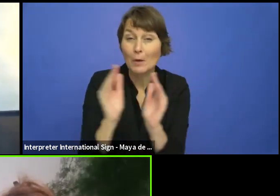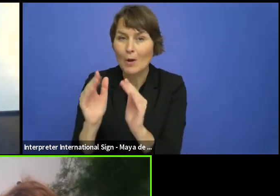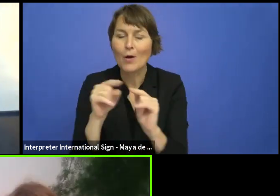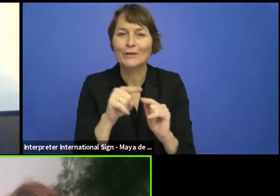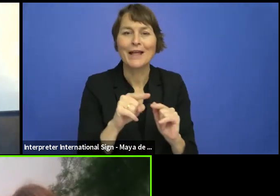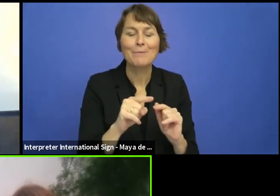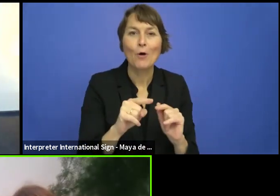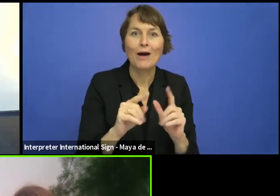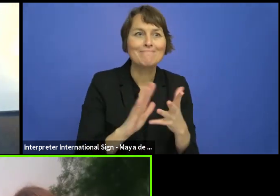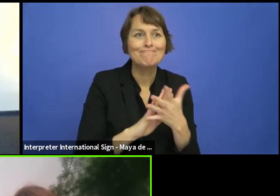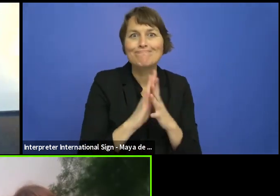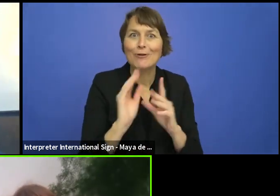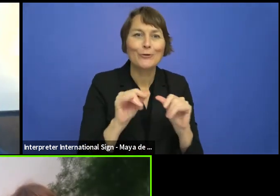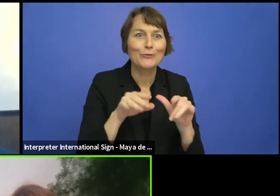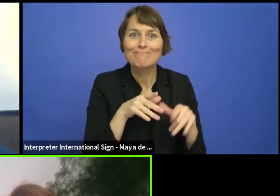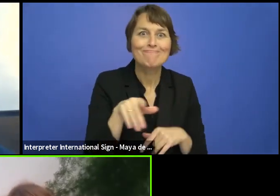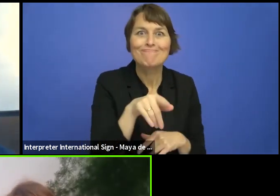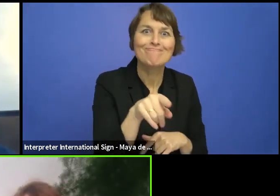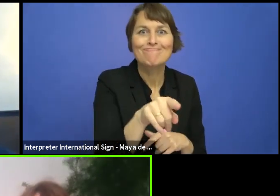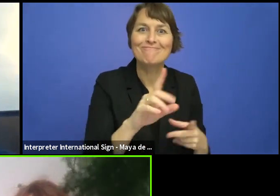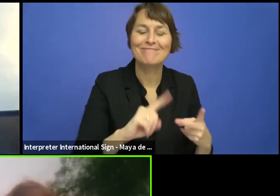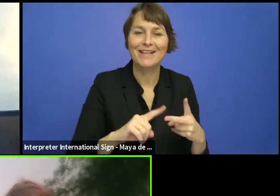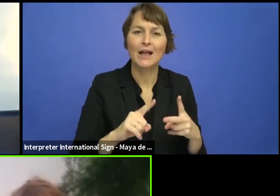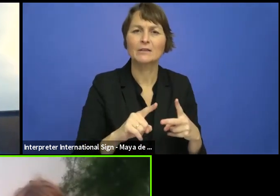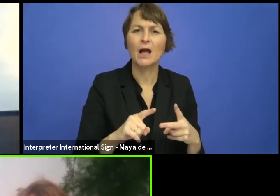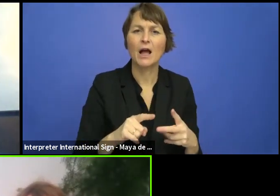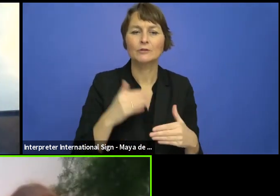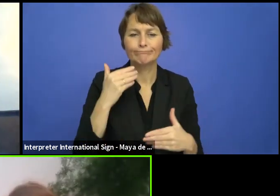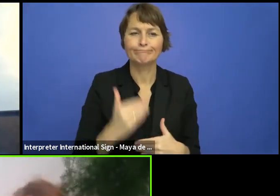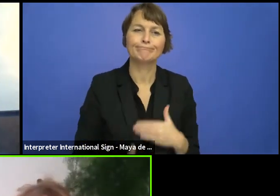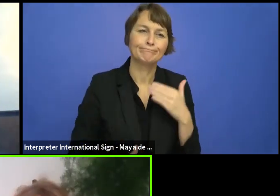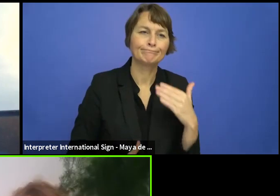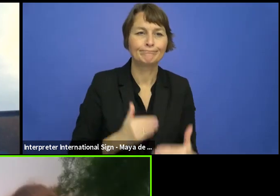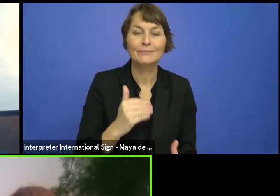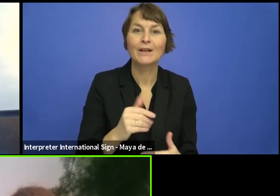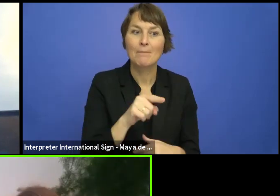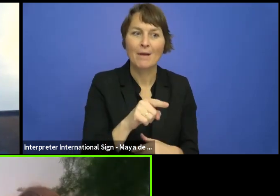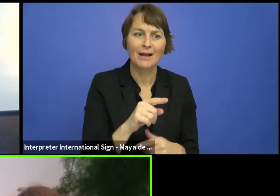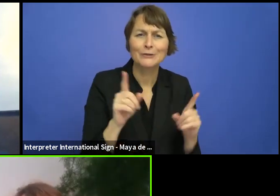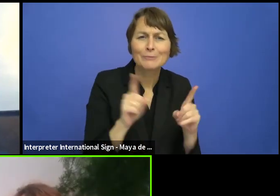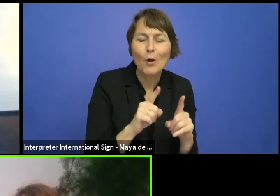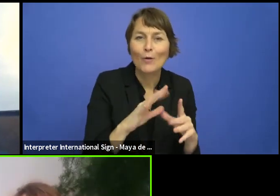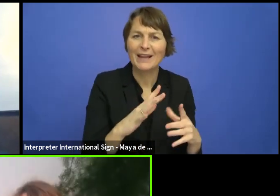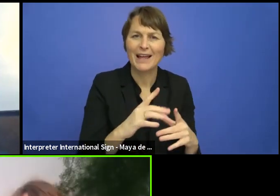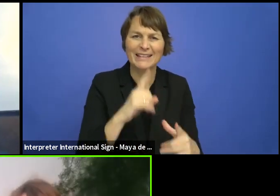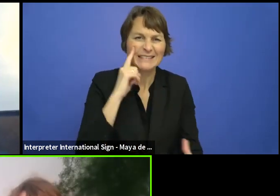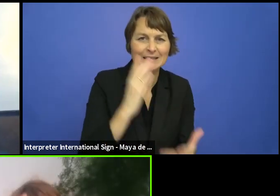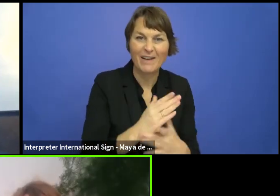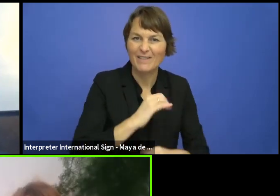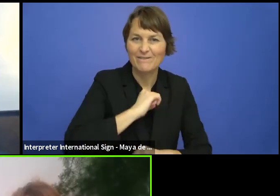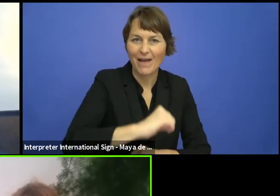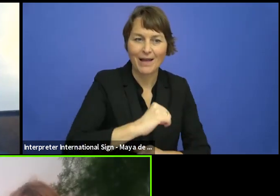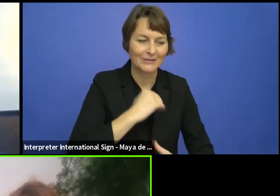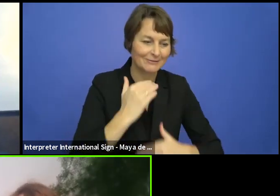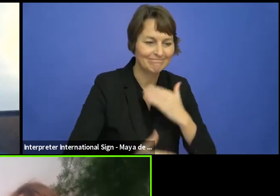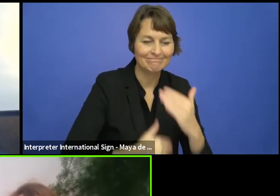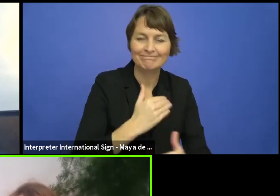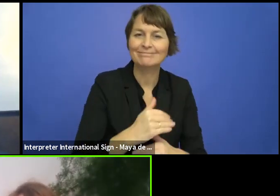in what they do. It's partly the structure, they can make decisions much faster. They're generally a little bit more